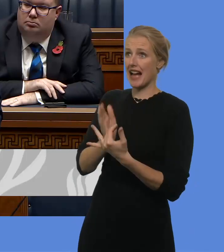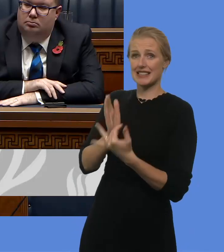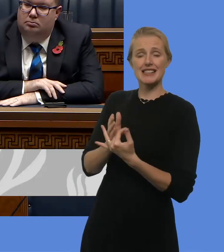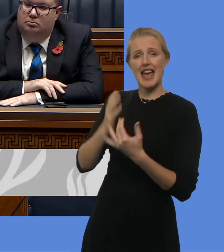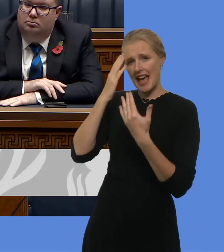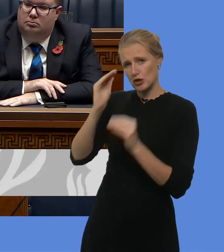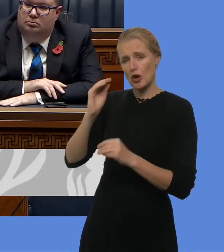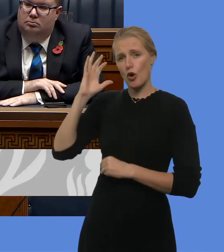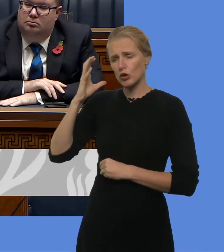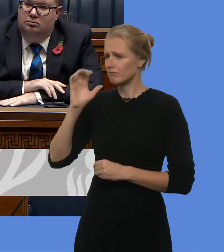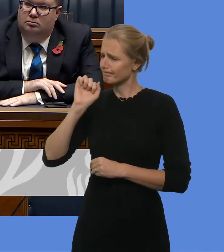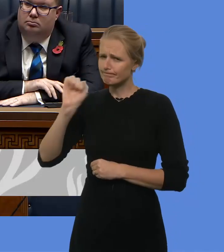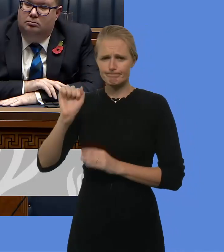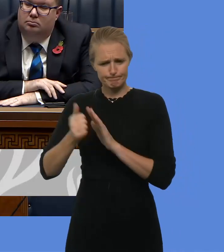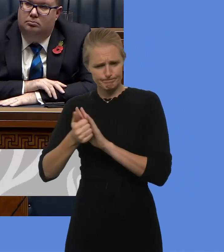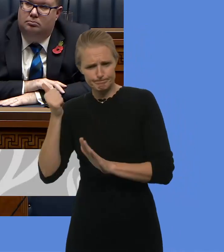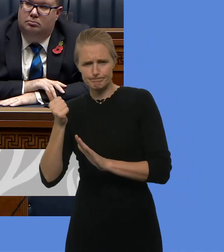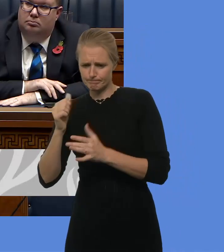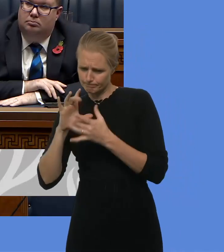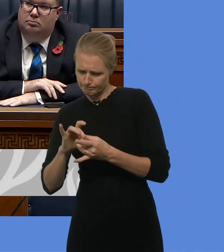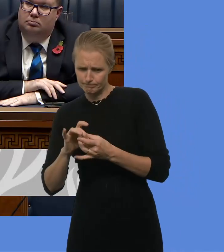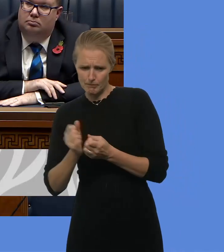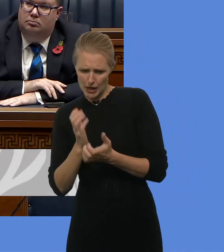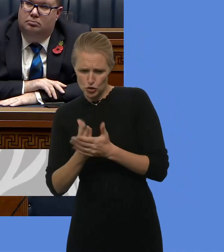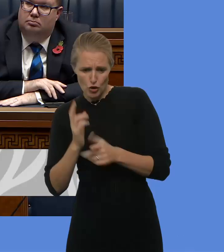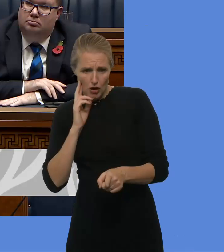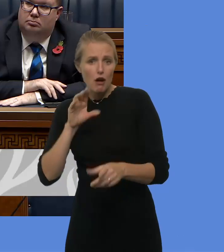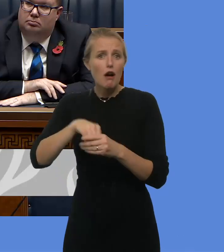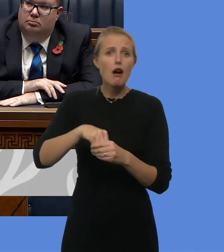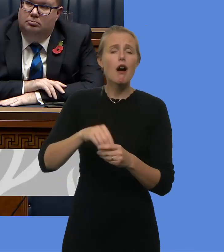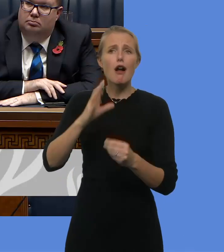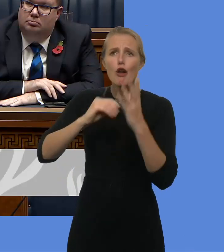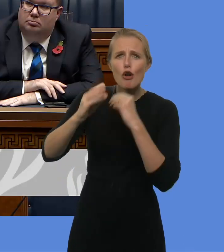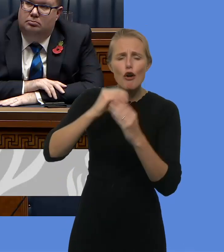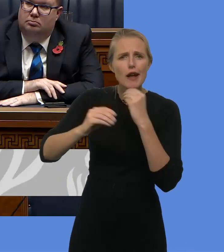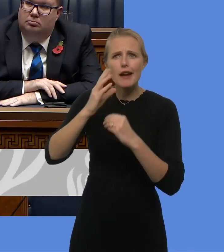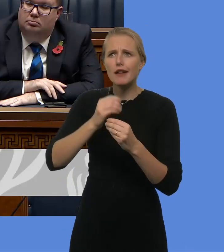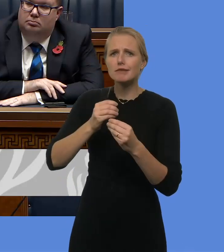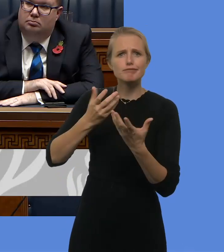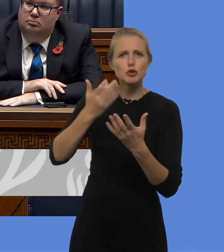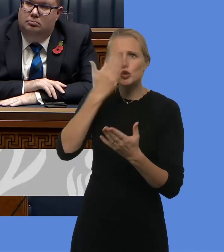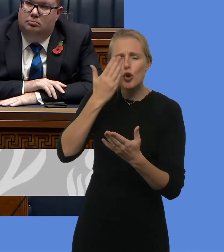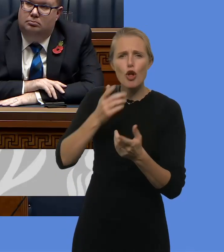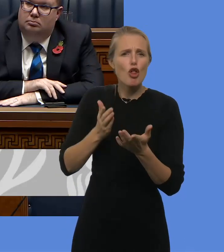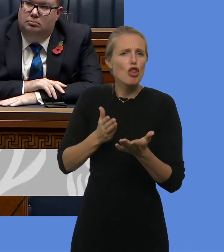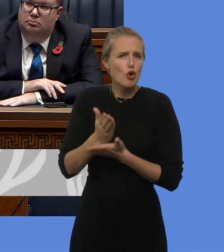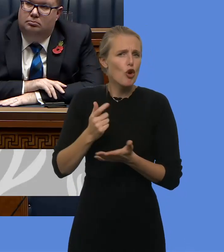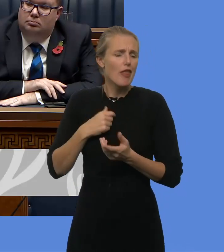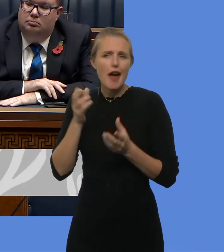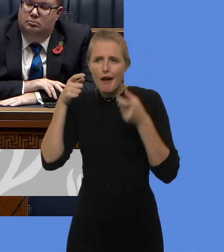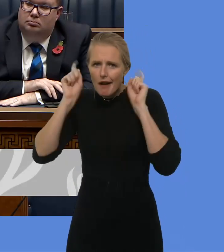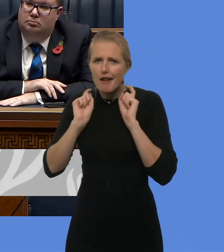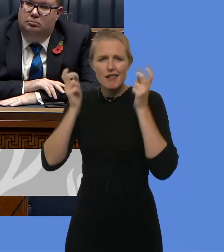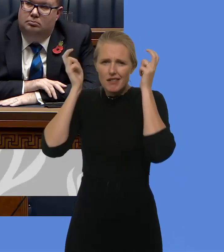uniquely qualified and skilled to improve access to learning for deaf children through their acoustic evaluations